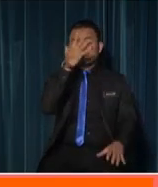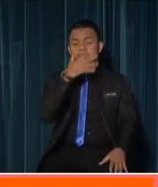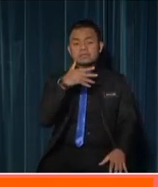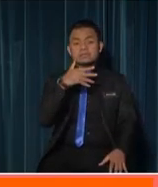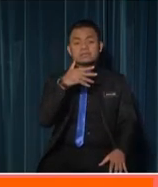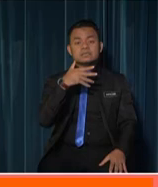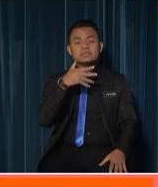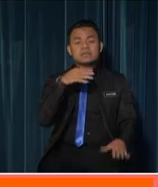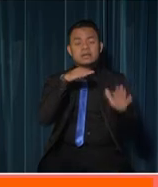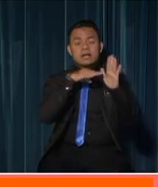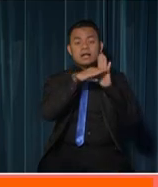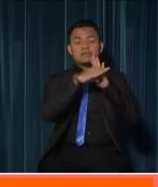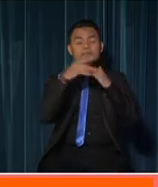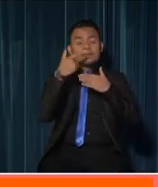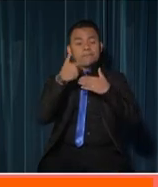9.